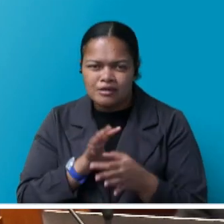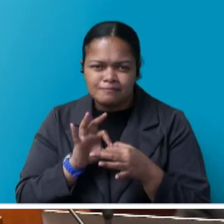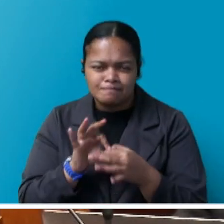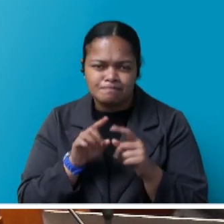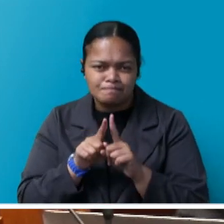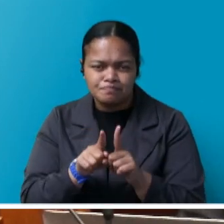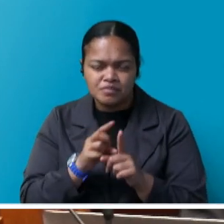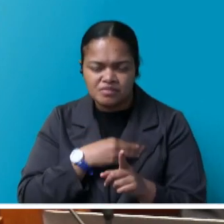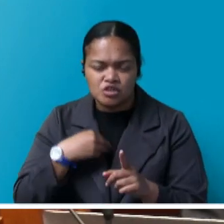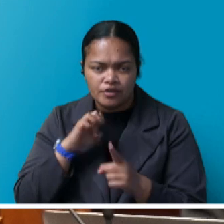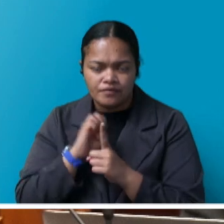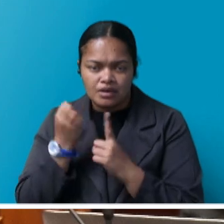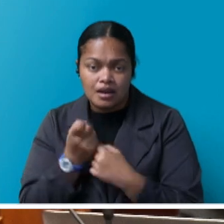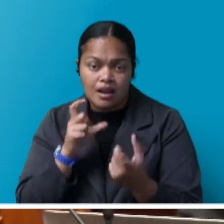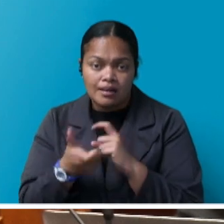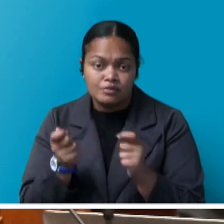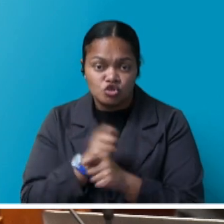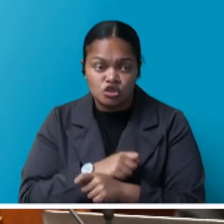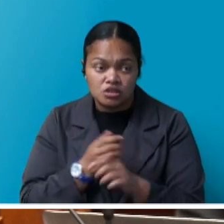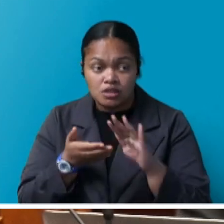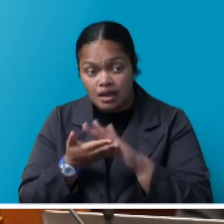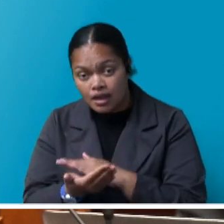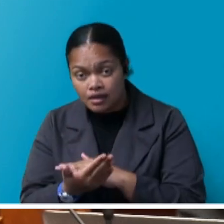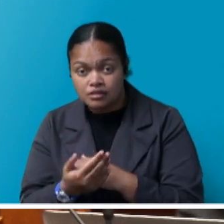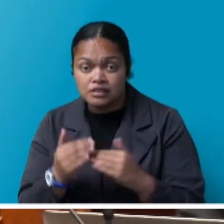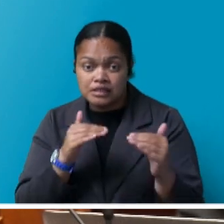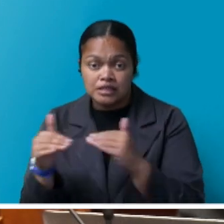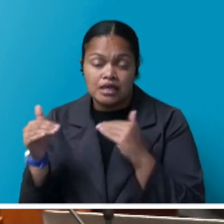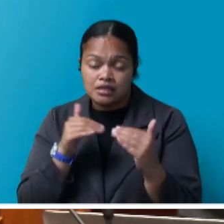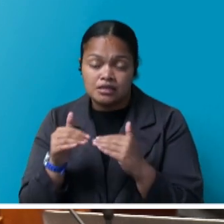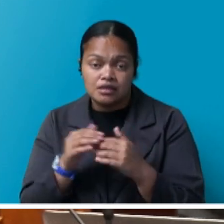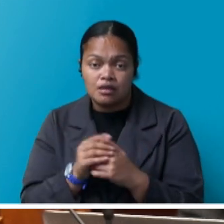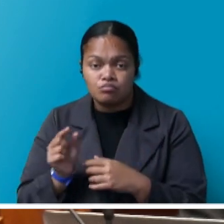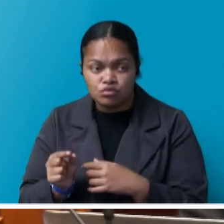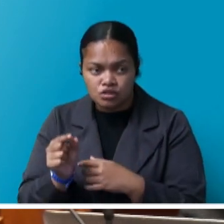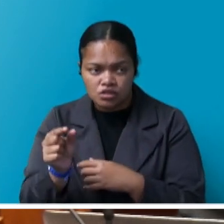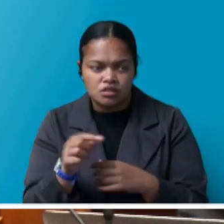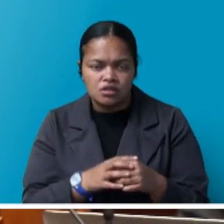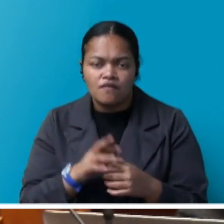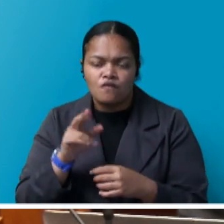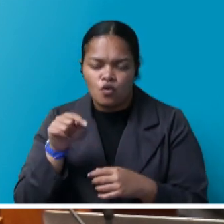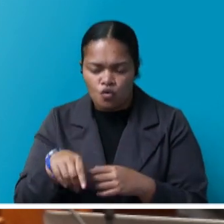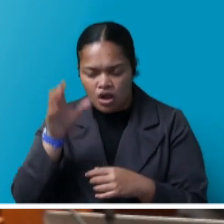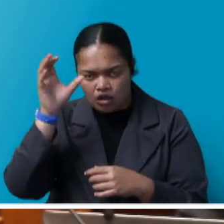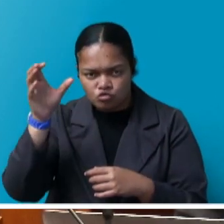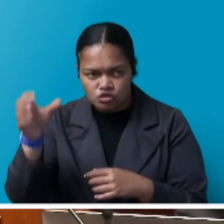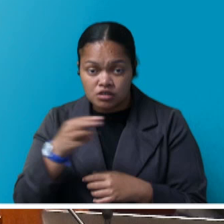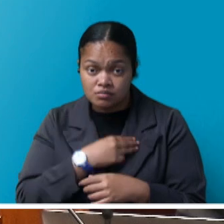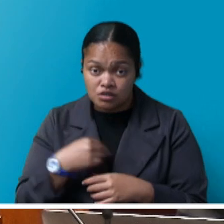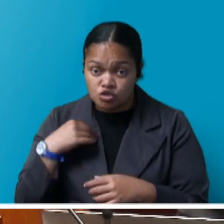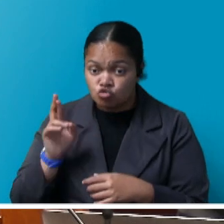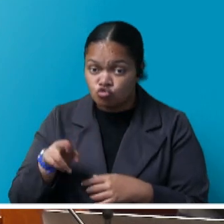of Environment and Climate Change under the ambit of the standard operating procedures for planned relocation for the country. The Ministry of